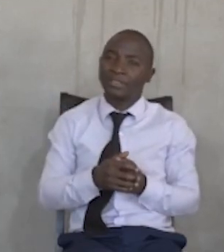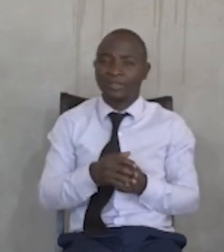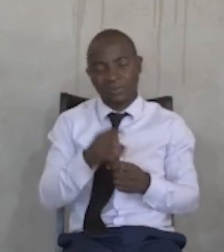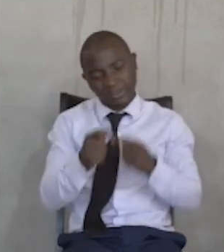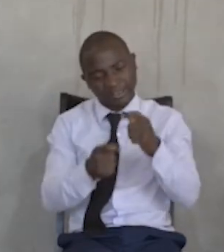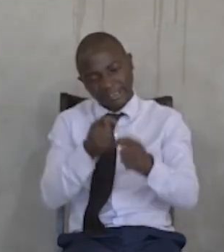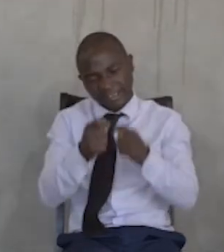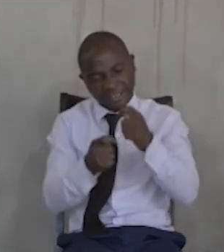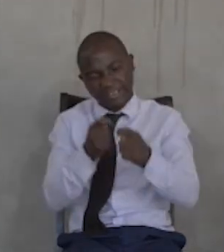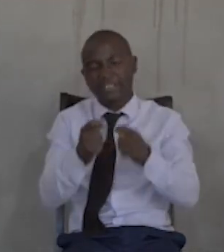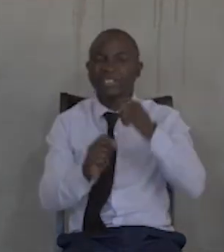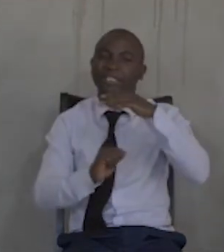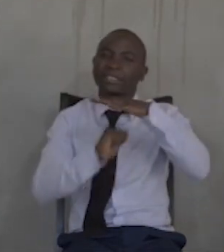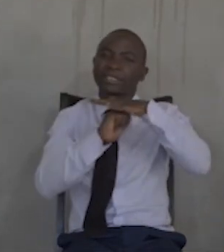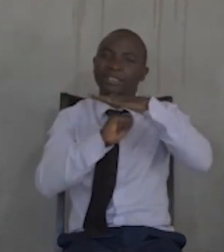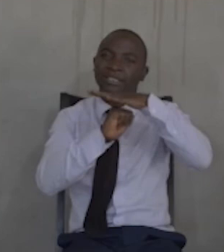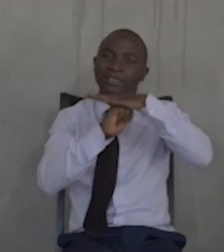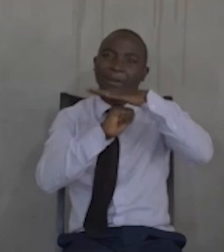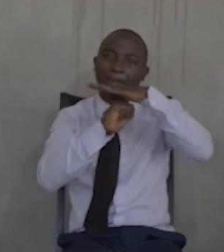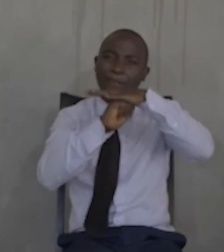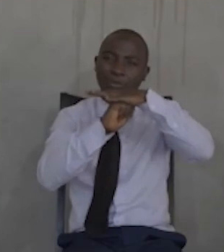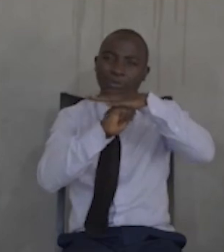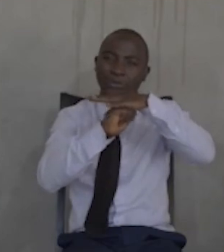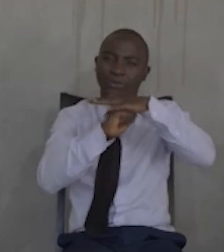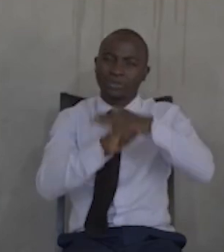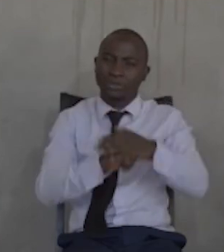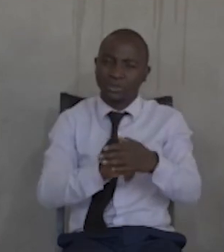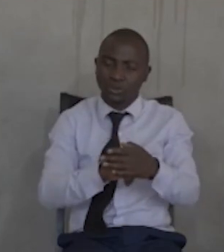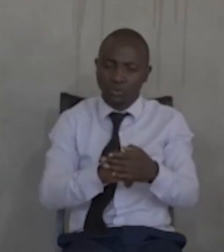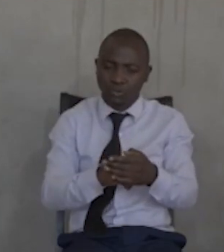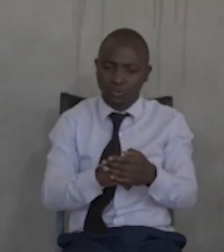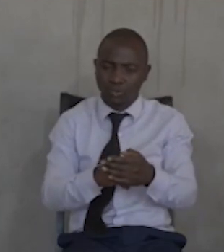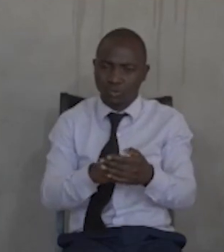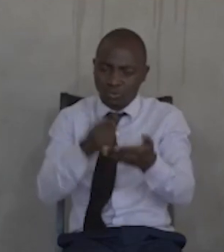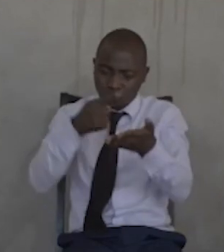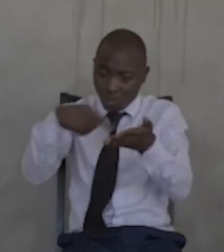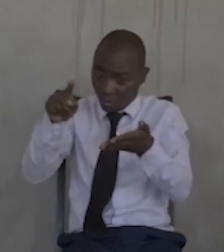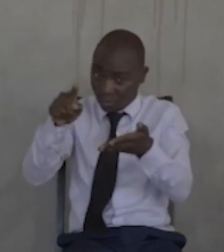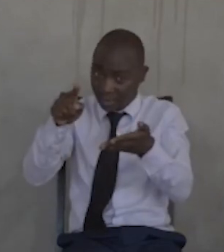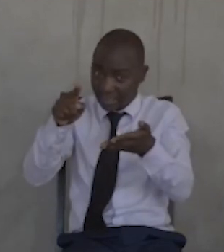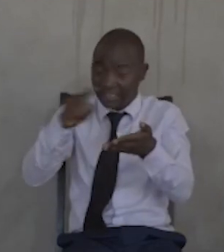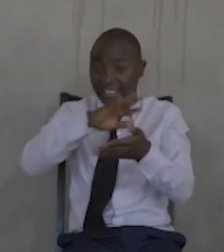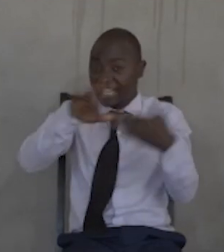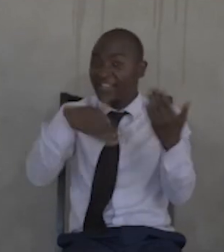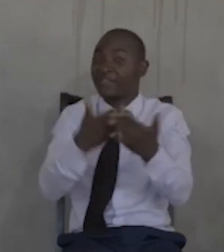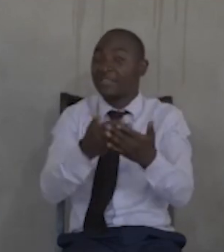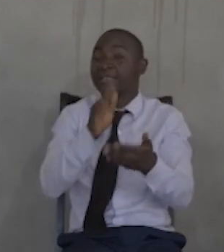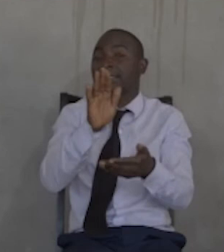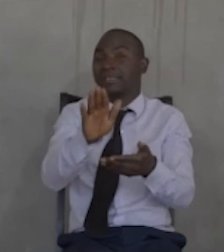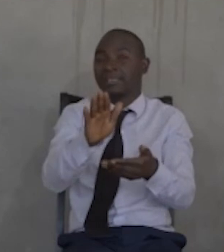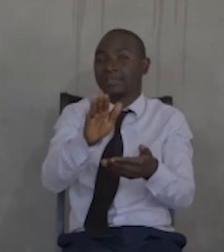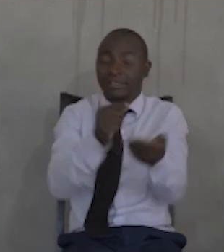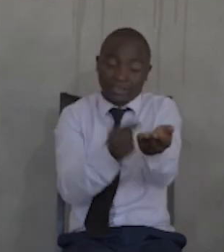correct the underlying genetic abnormality, but rather the treatment is supportive. In the instance of